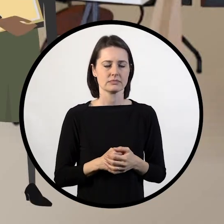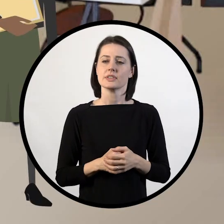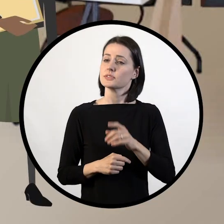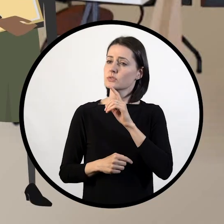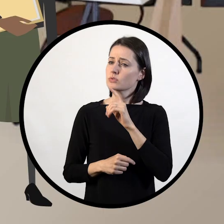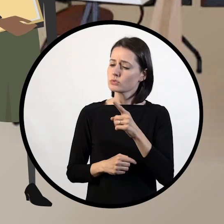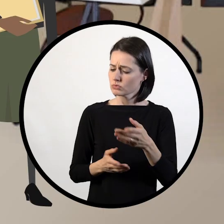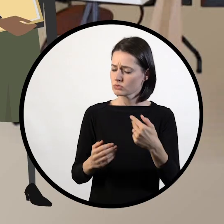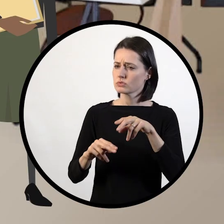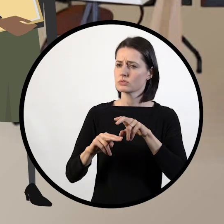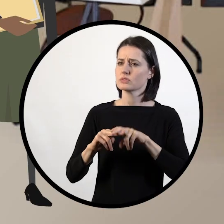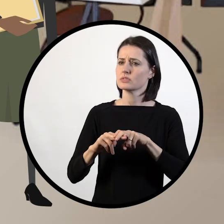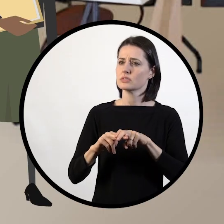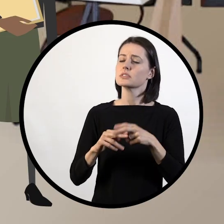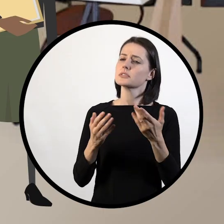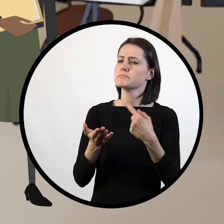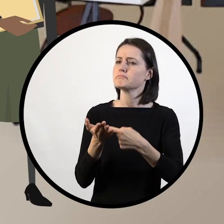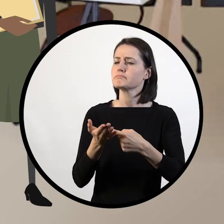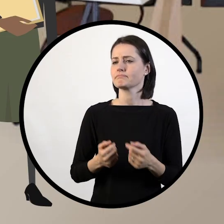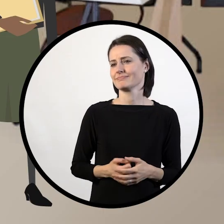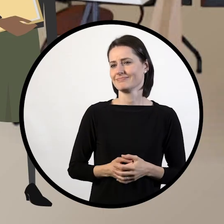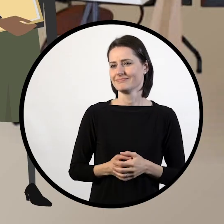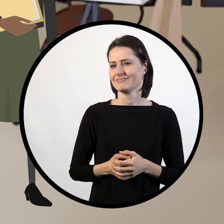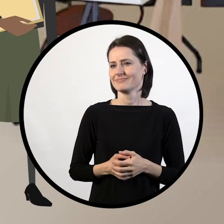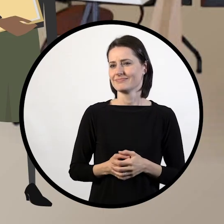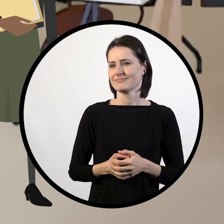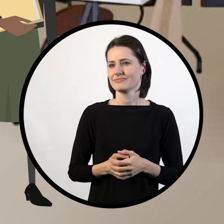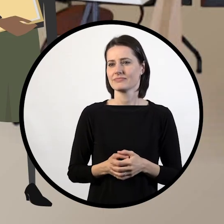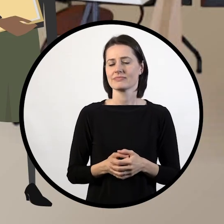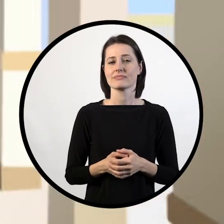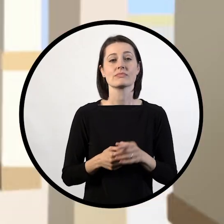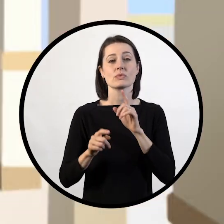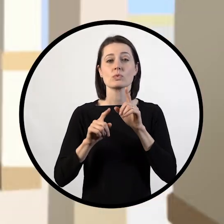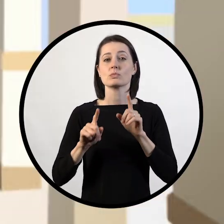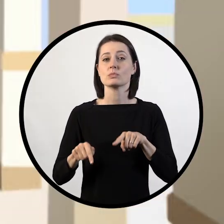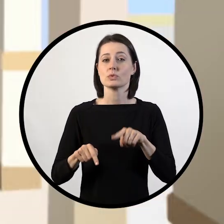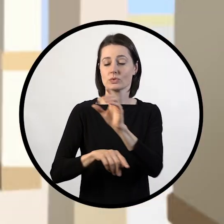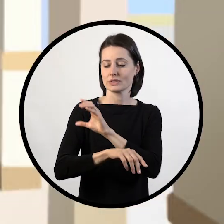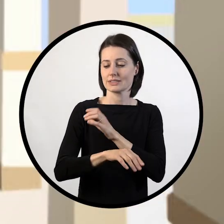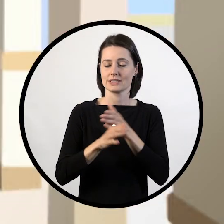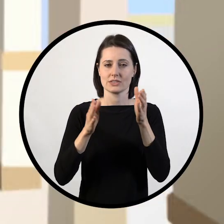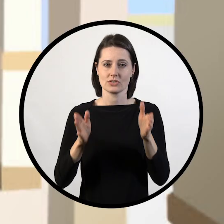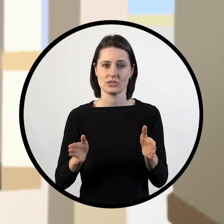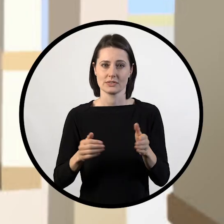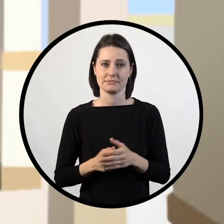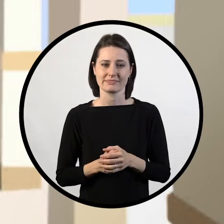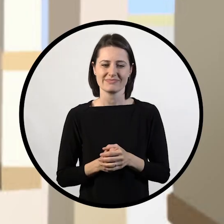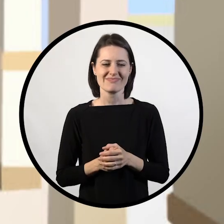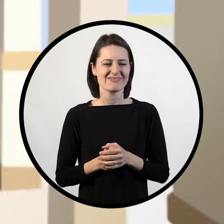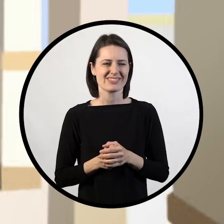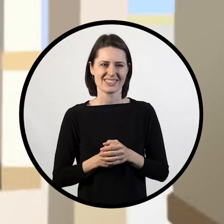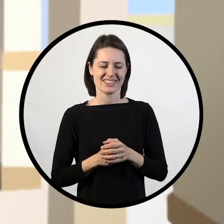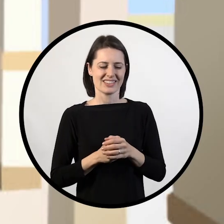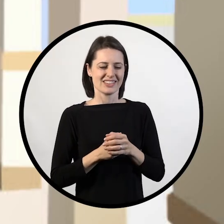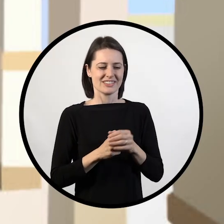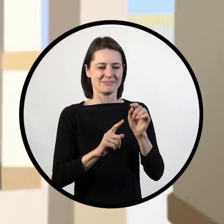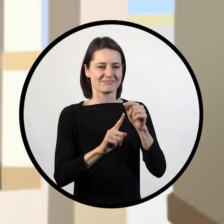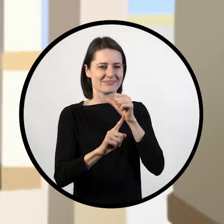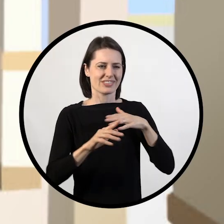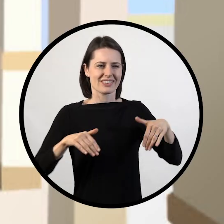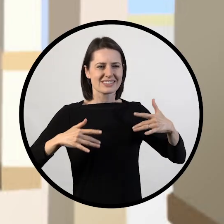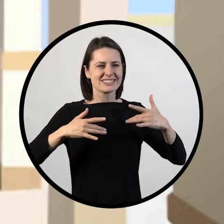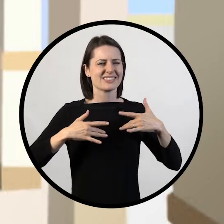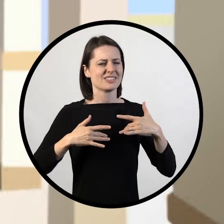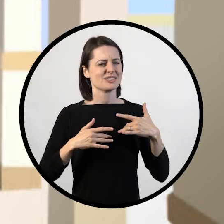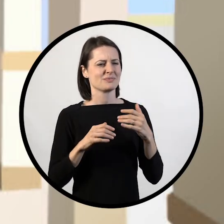happened. Sure. Have a seat and let's talk about it. Report to a clinician. She didn't touch me, but